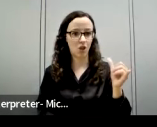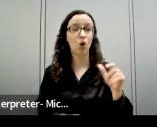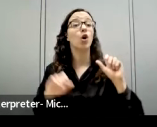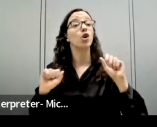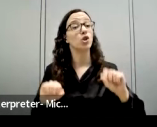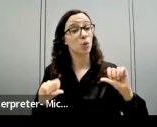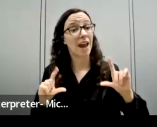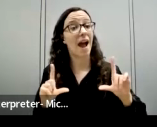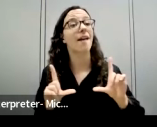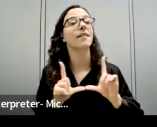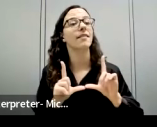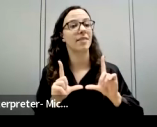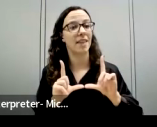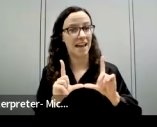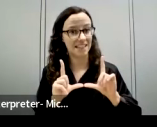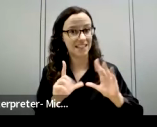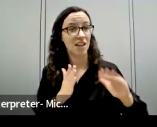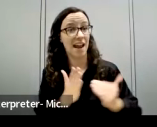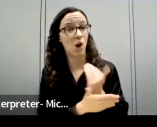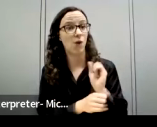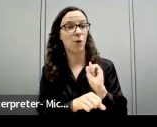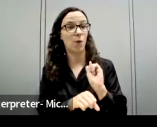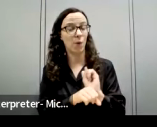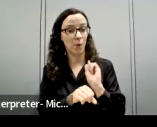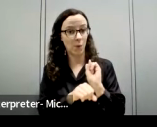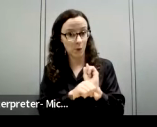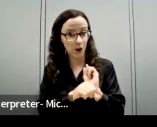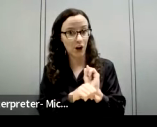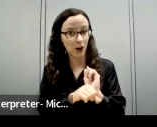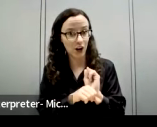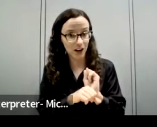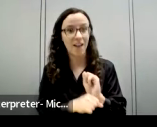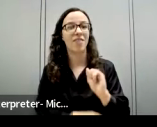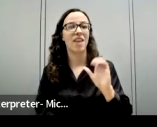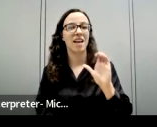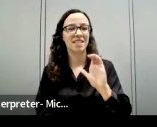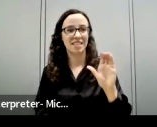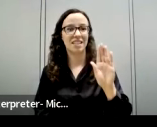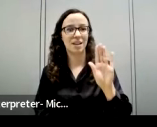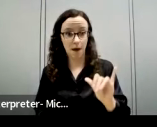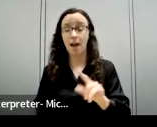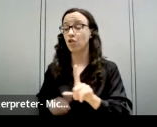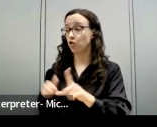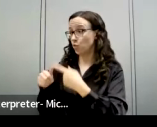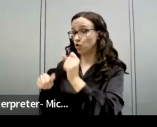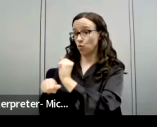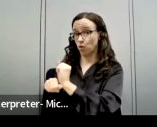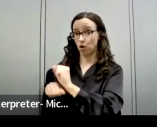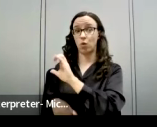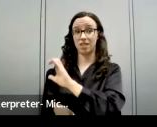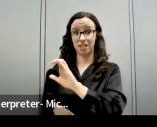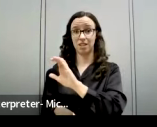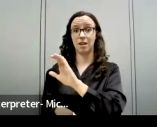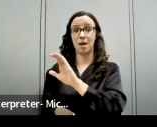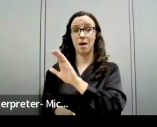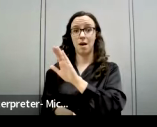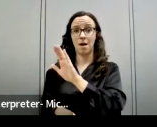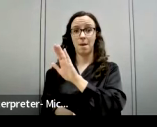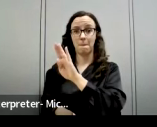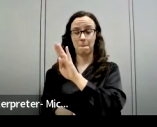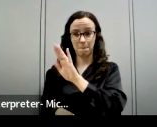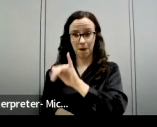license legally a new work that was as CC by, even though the original work was CC by NC, but